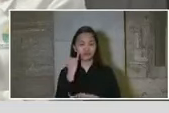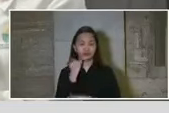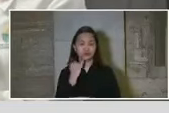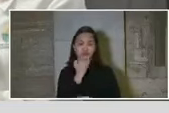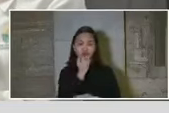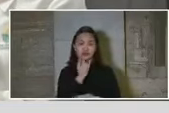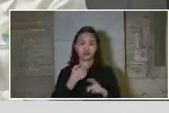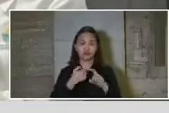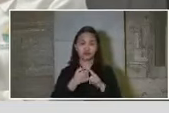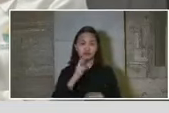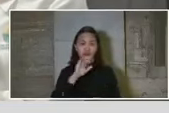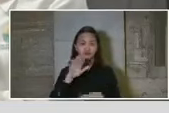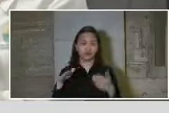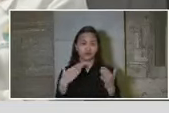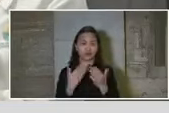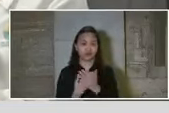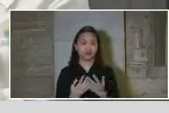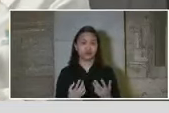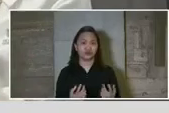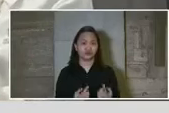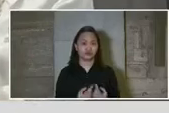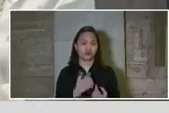from all their iniquities.